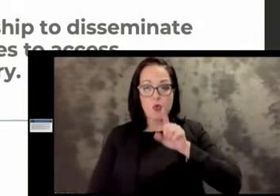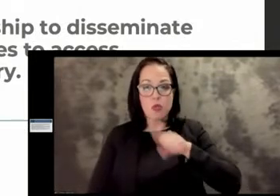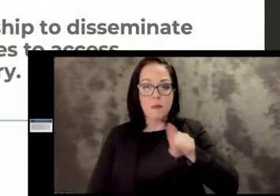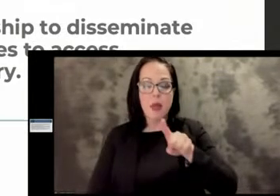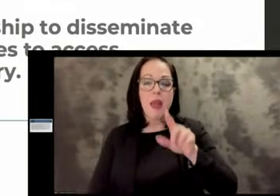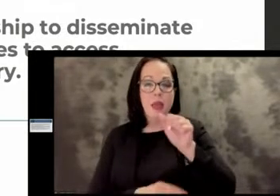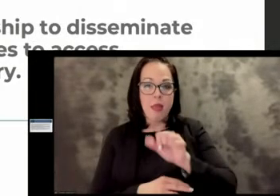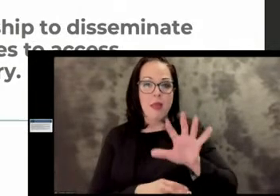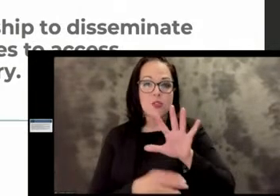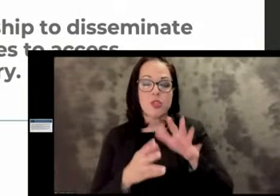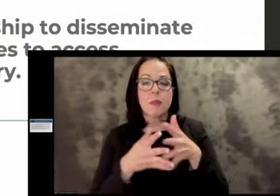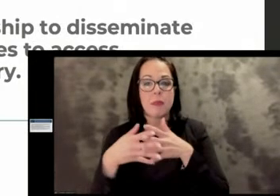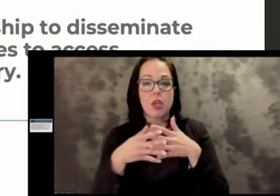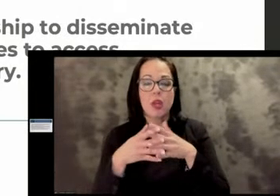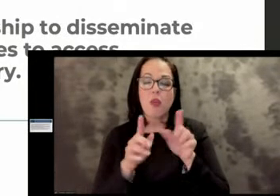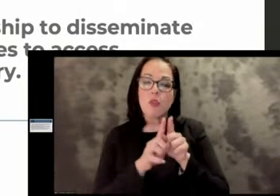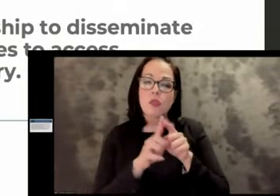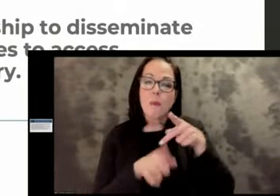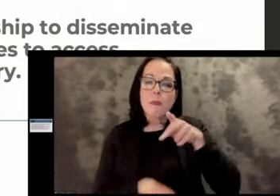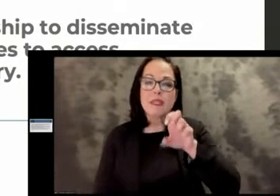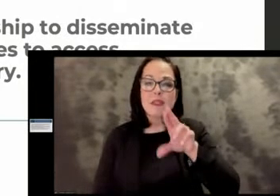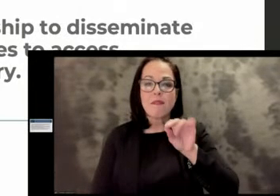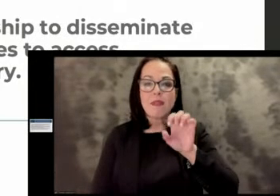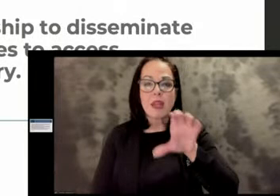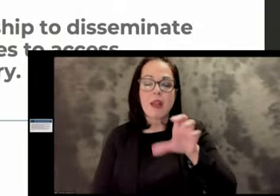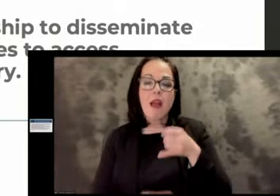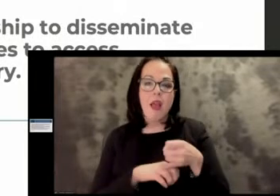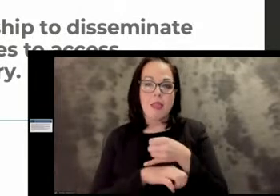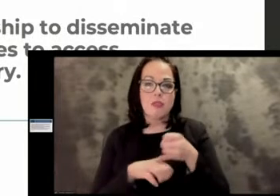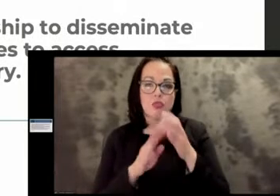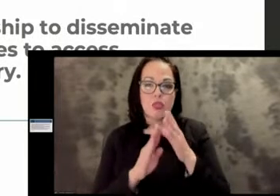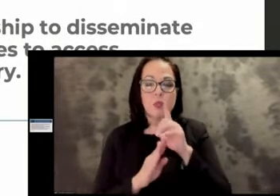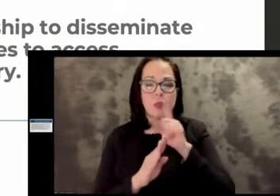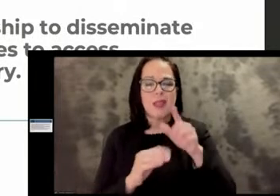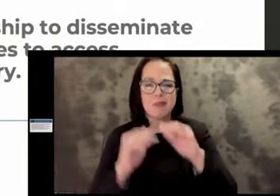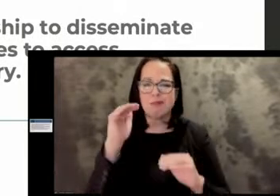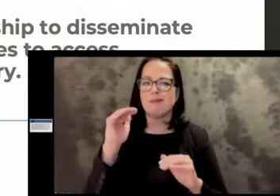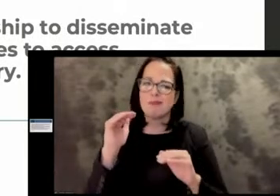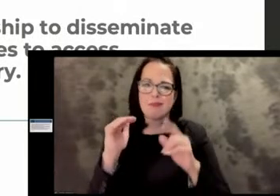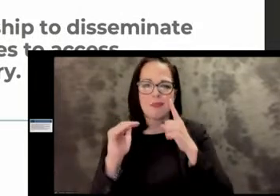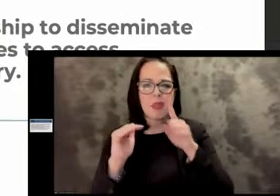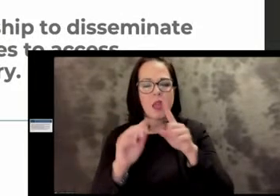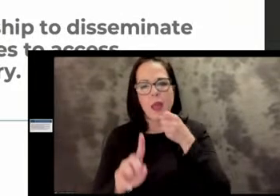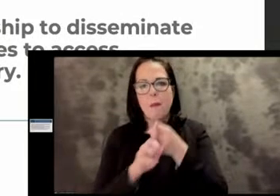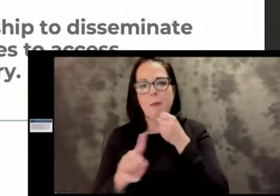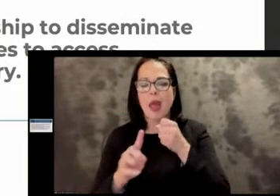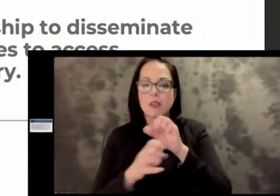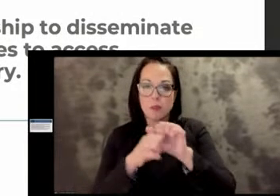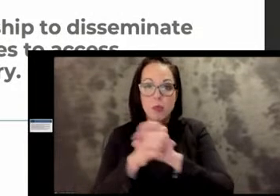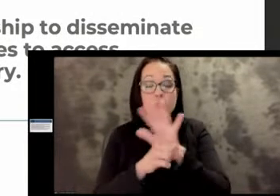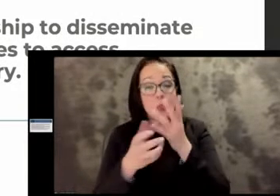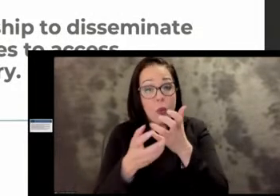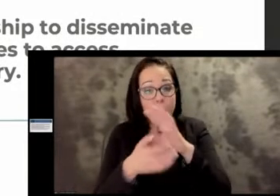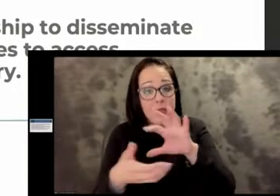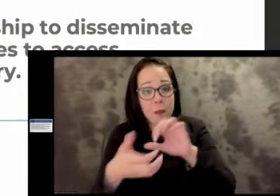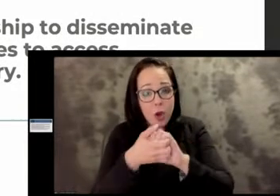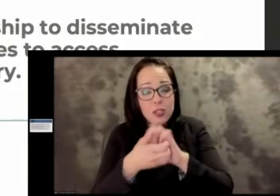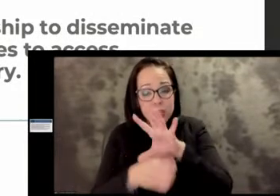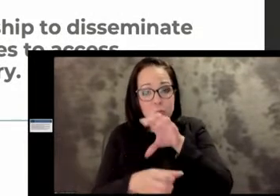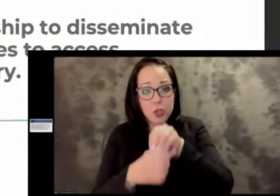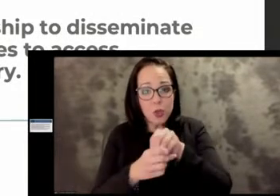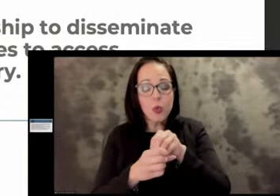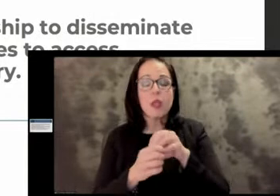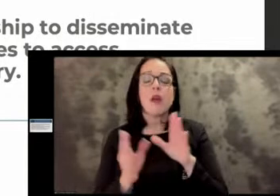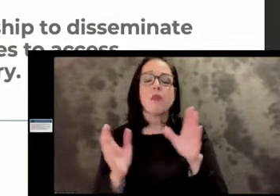Islanders, and that have been disproportionately impacted by COVID-19. And we want that partnership to include small